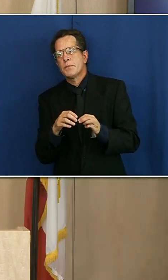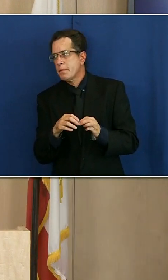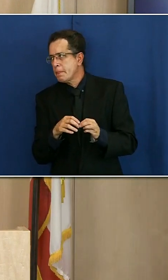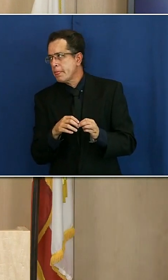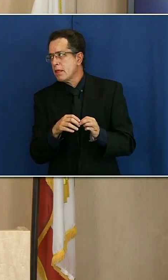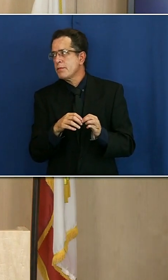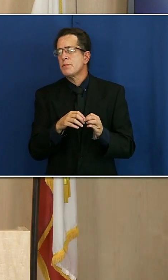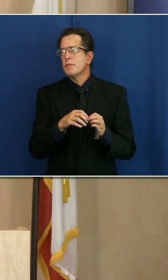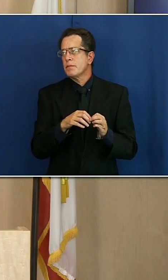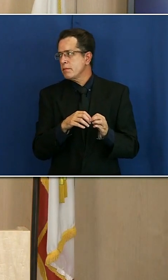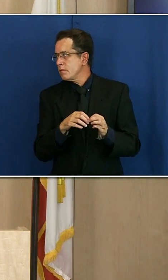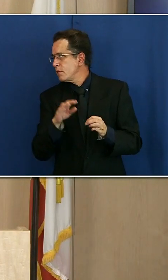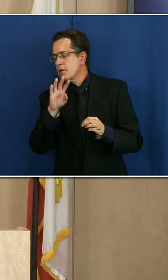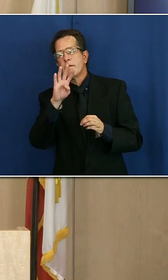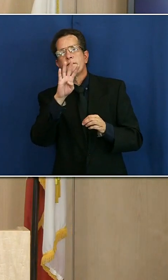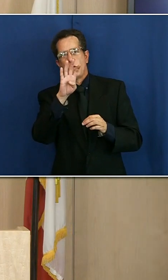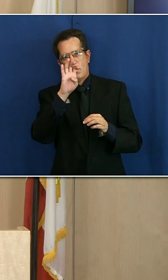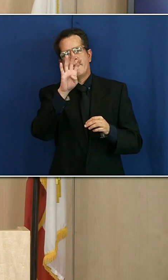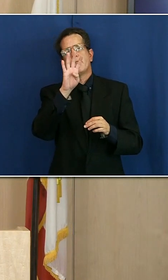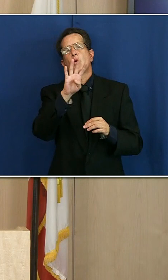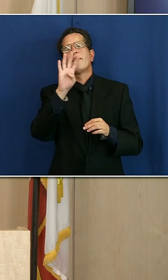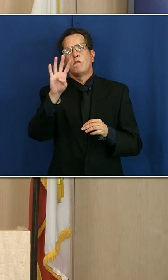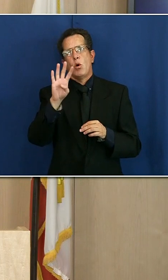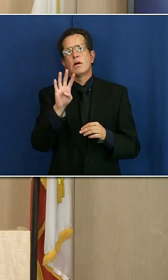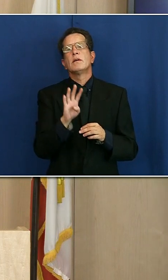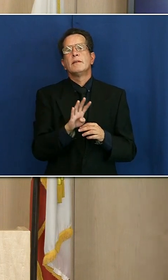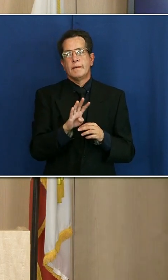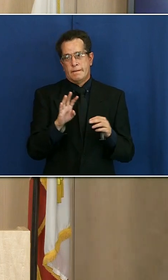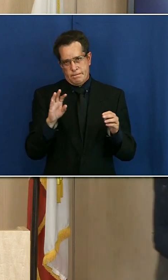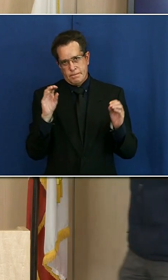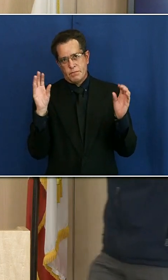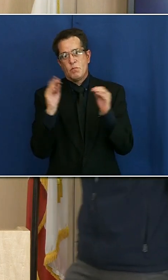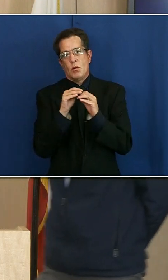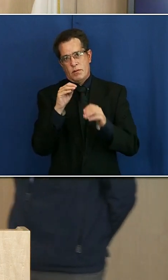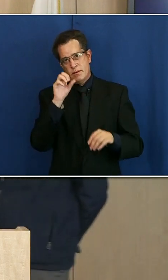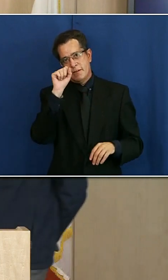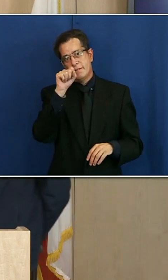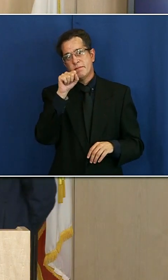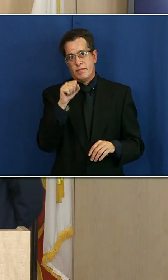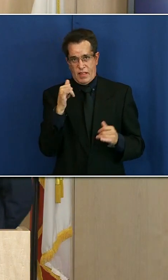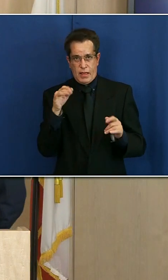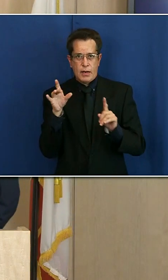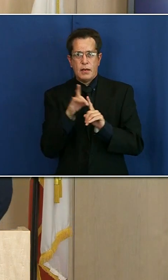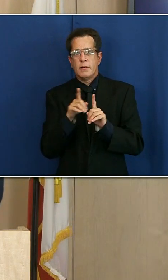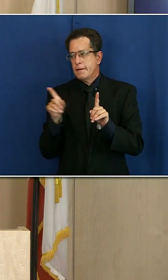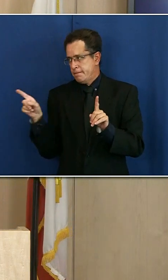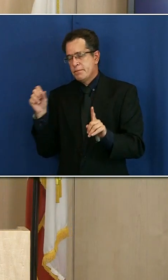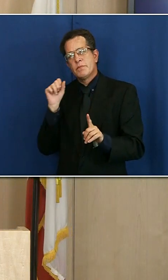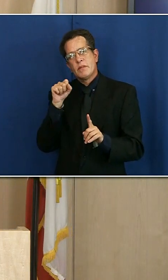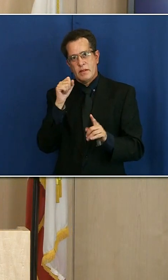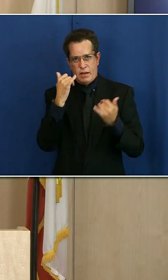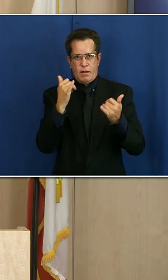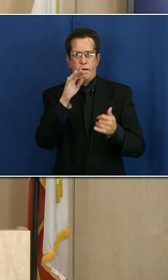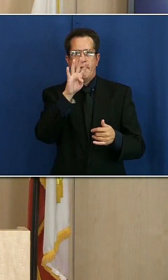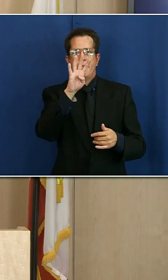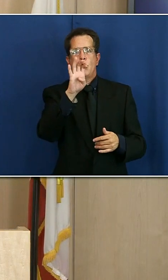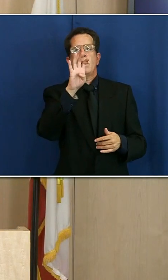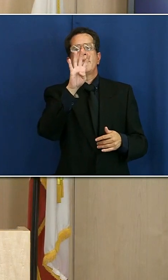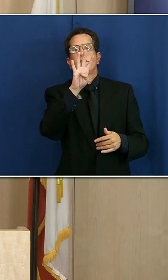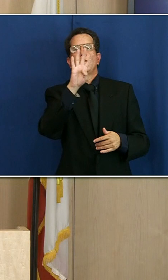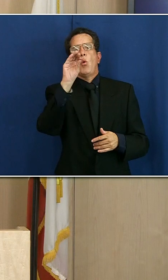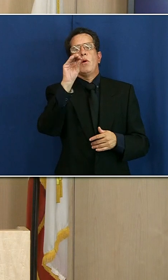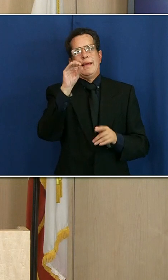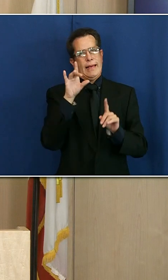And so that means there are now 444 cases connected to San Diego State? There are